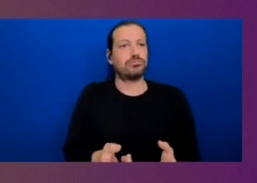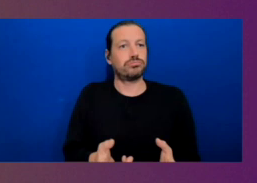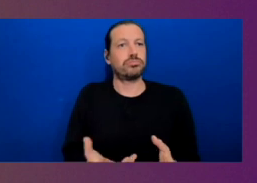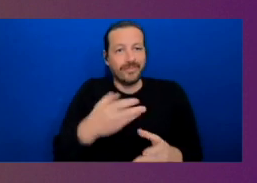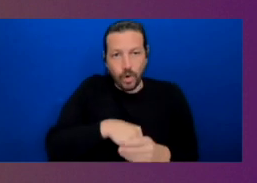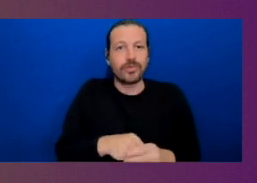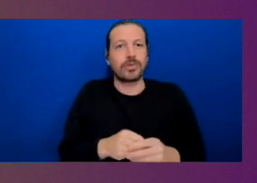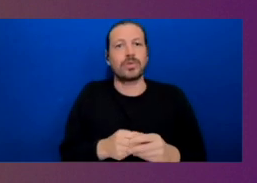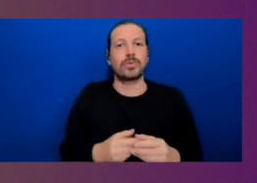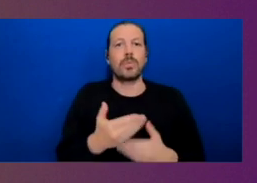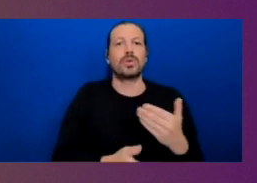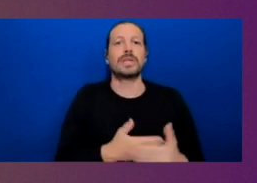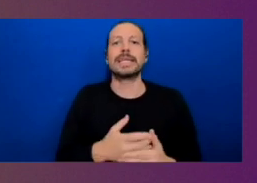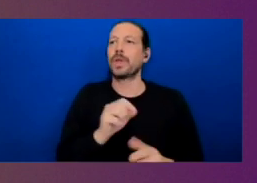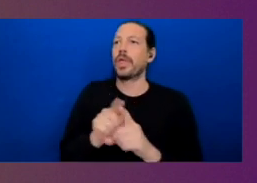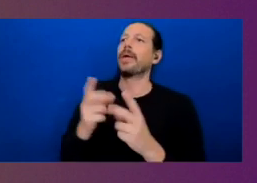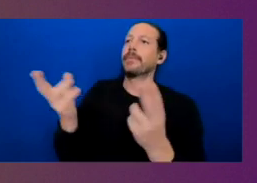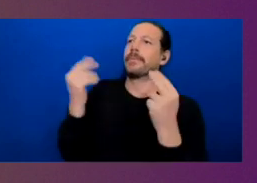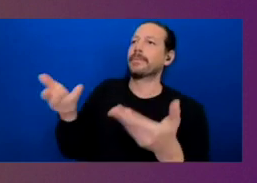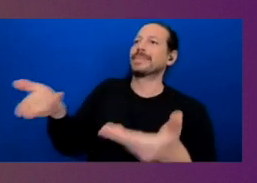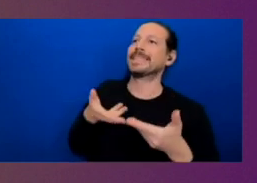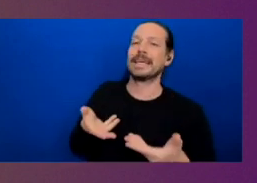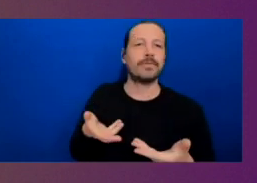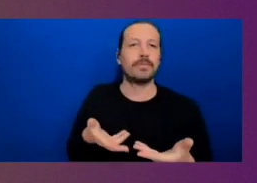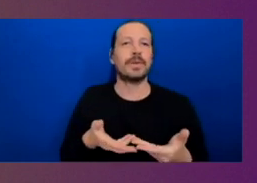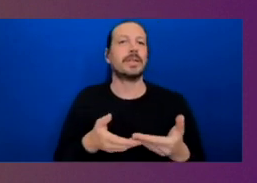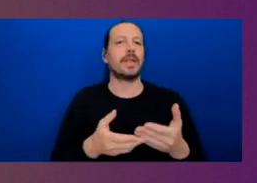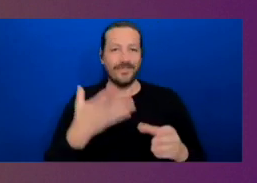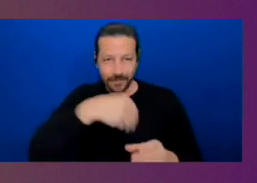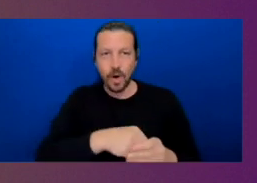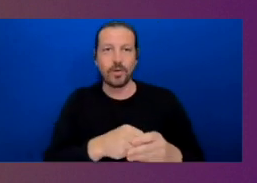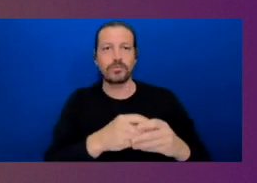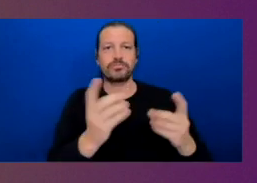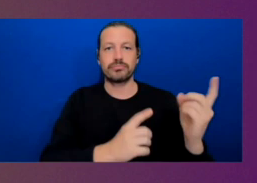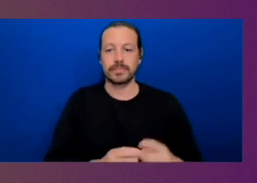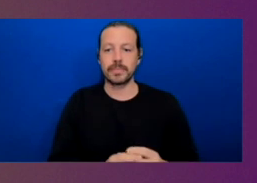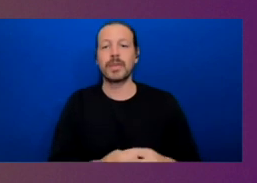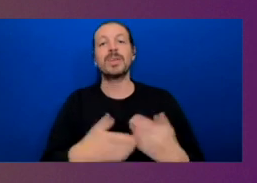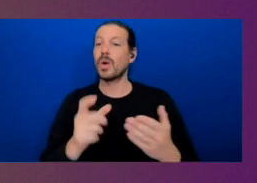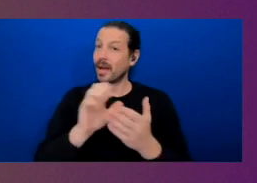of the technology designed for them. So on this, Chris, I know that there's kind of